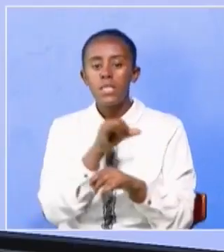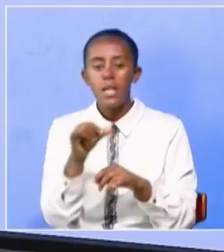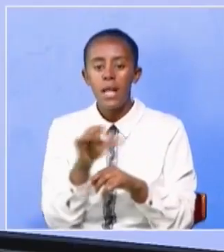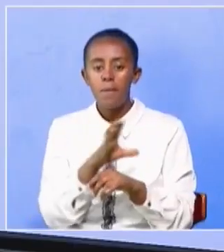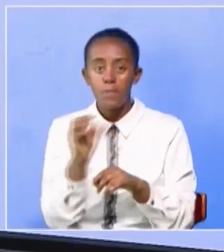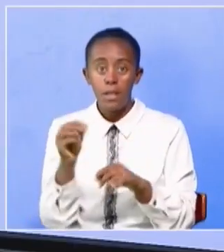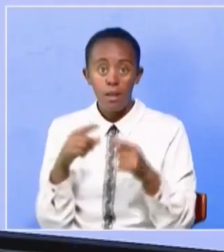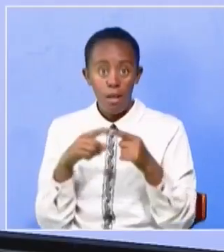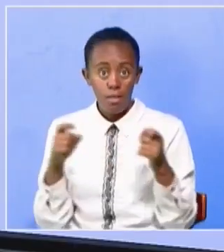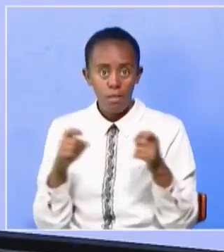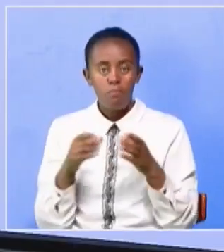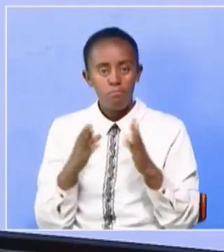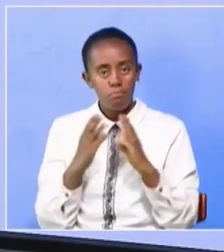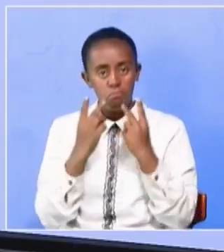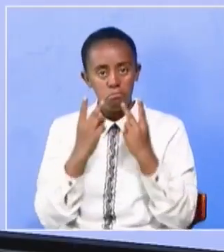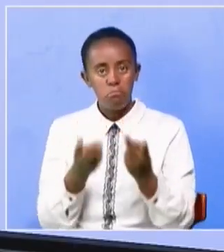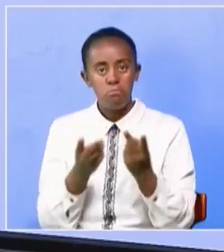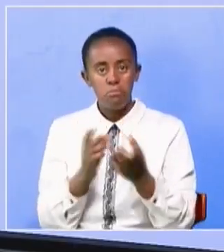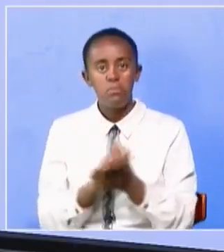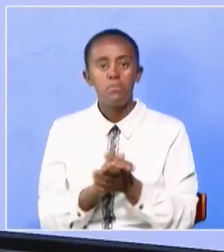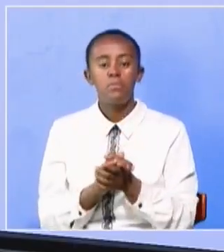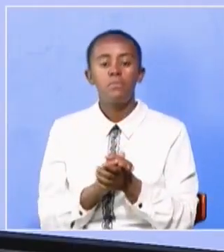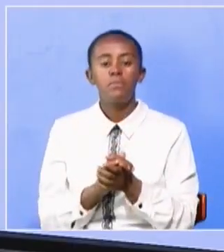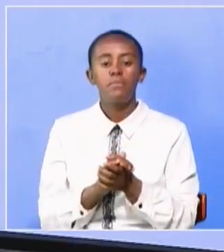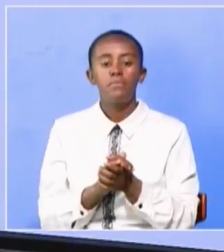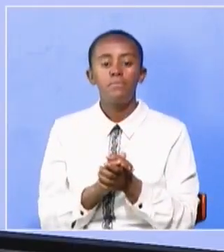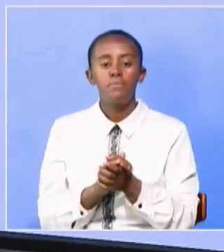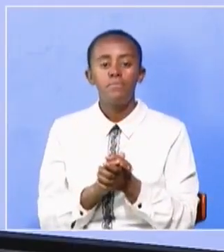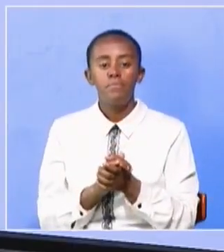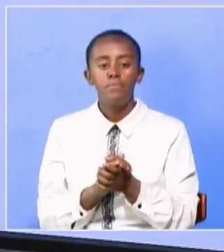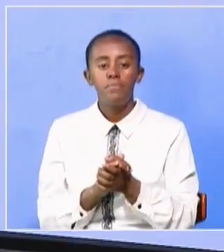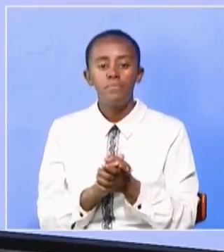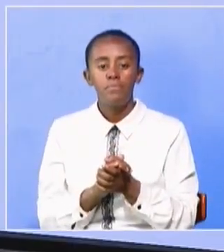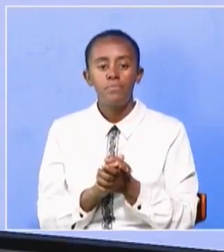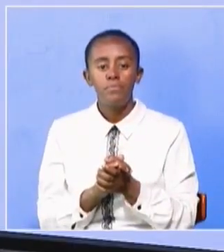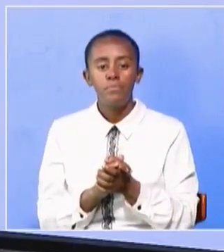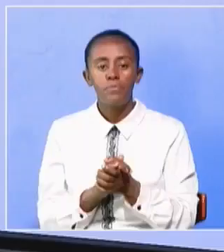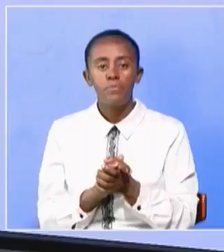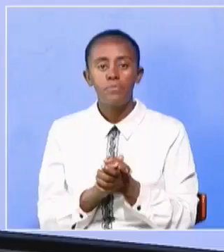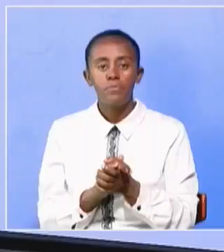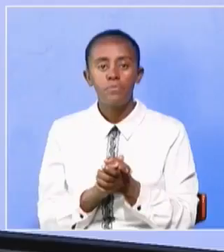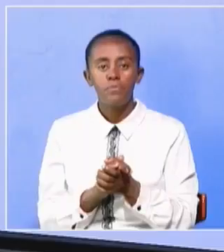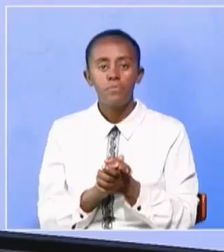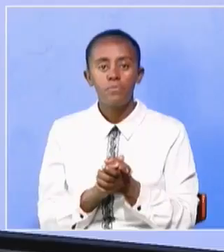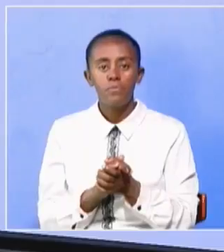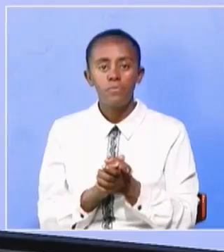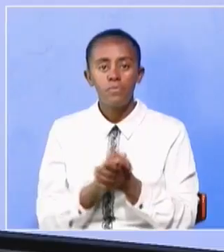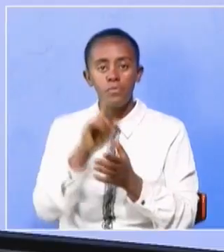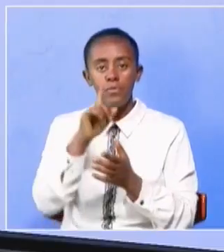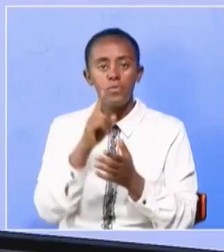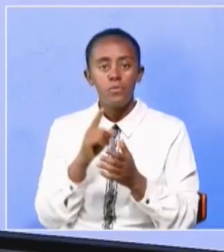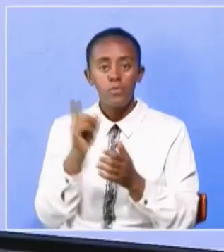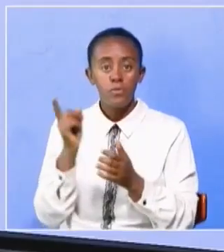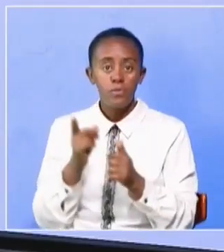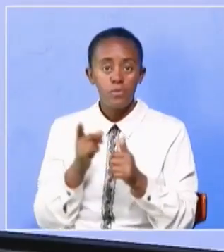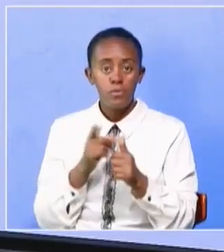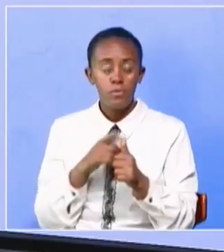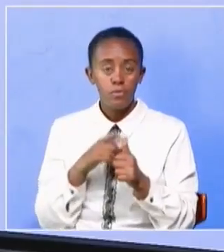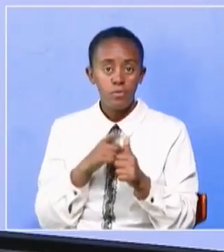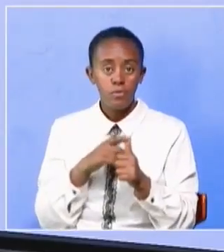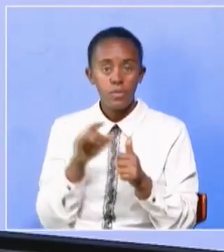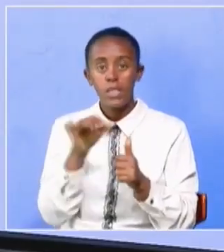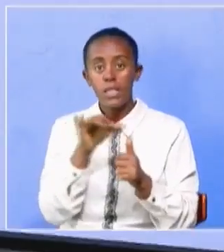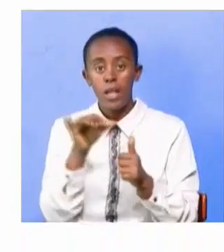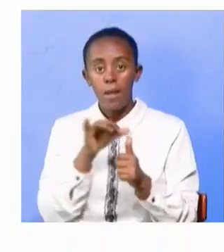antonyms. Let us see a few of them. The first one of when we talked about types of